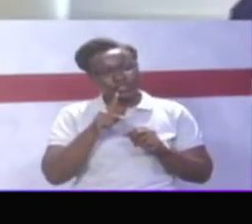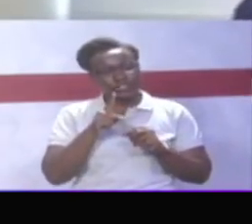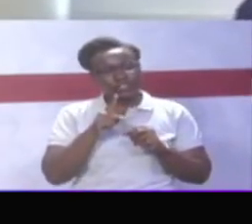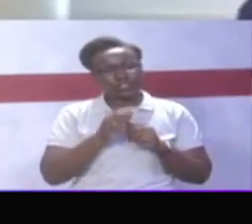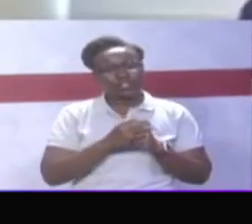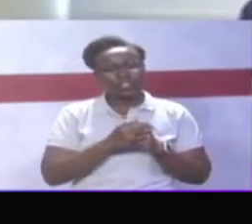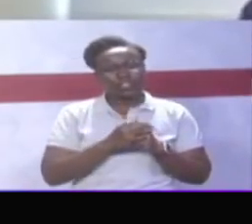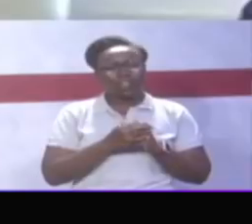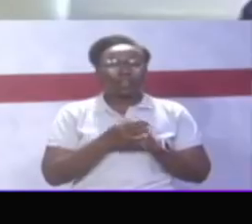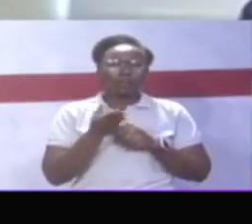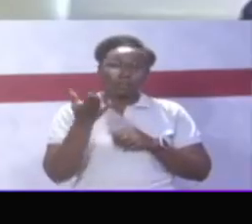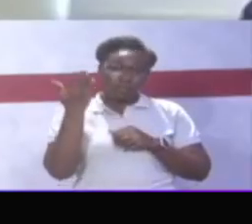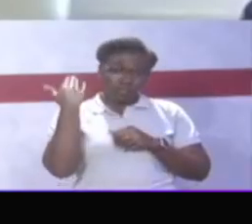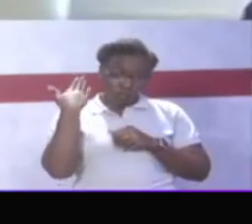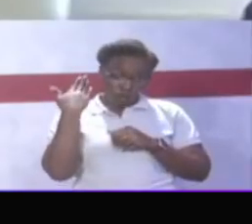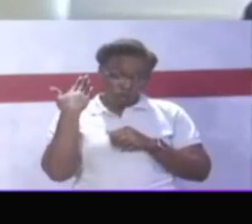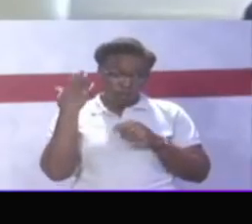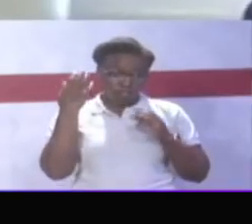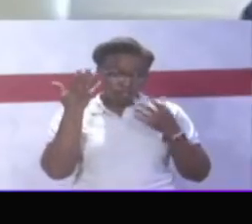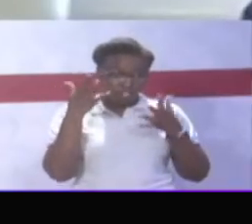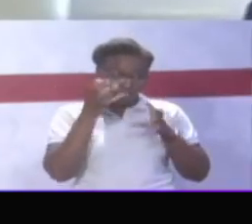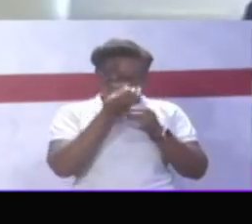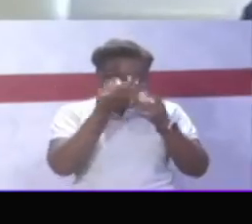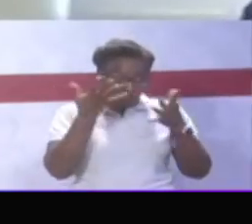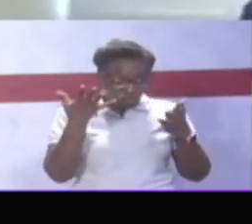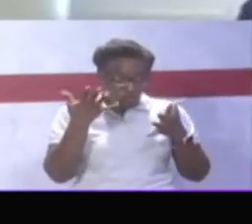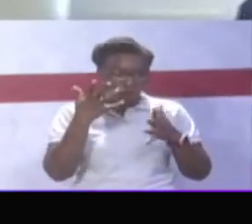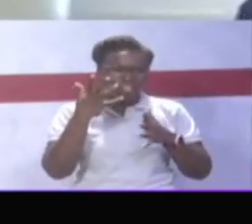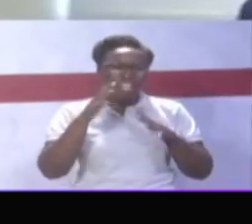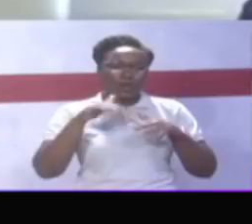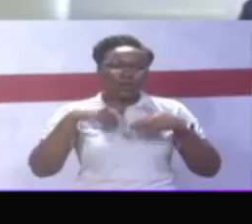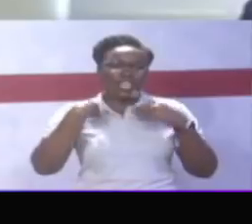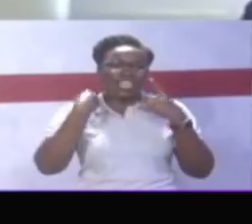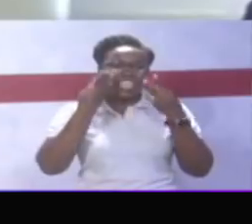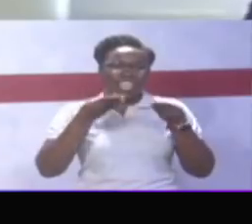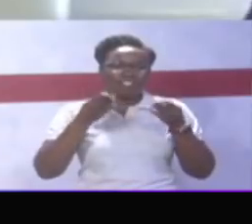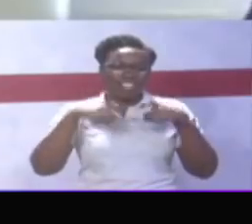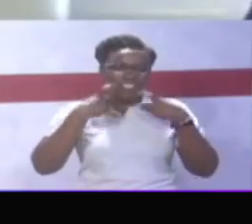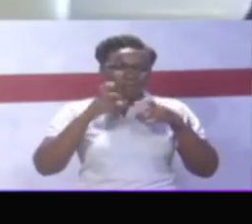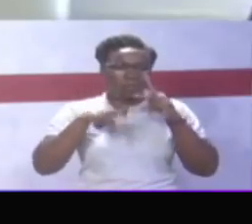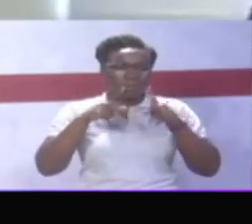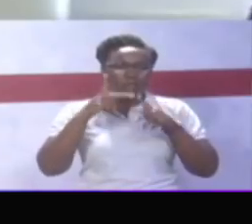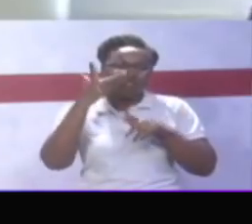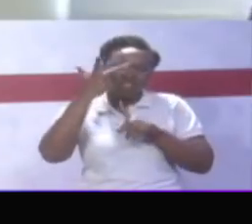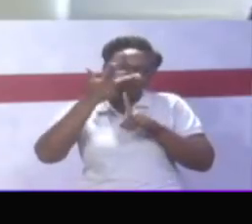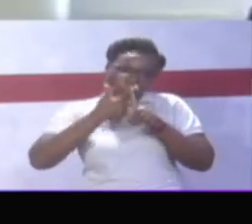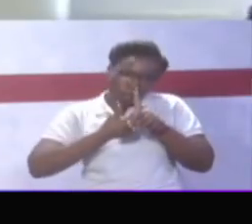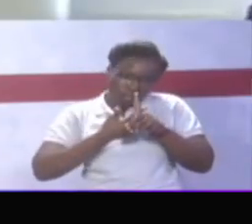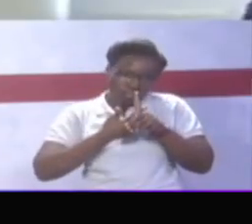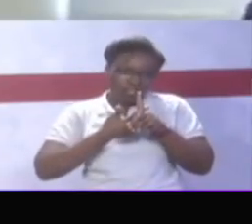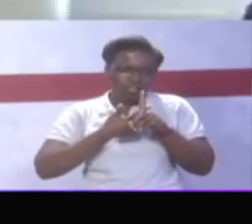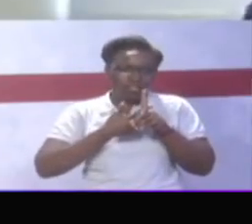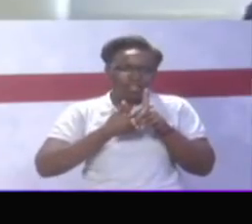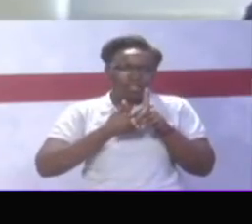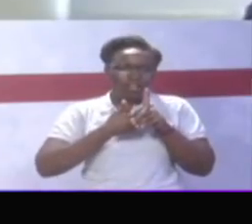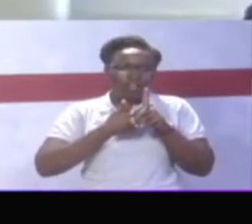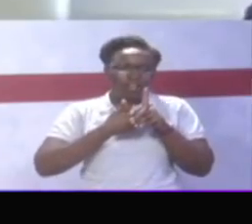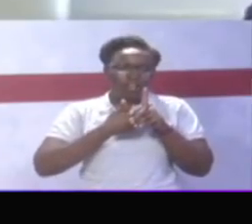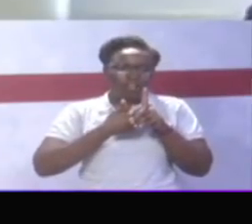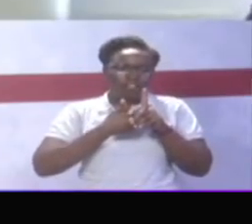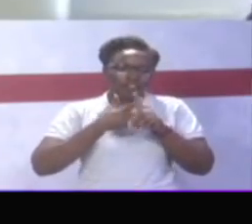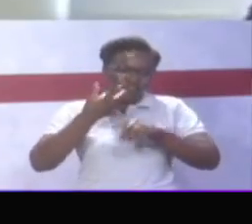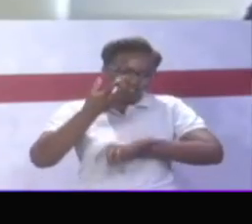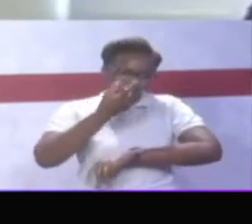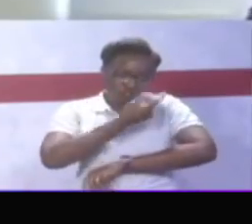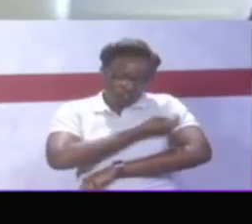early on it was mentioned that we were giving people that 3-month period after infection because of scarcity of vaccines. And now that we